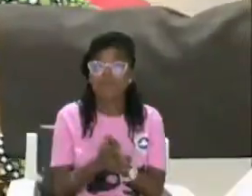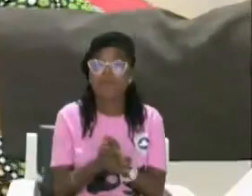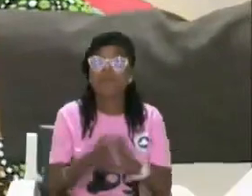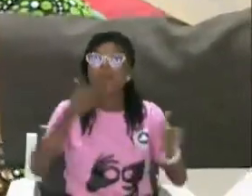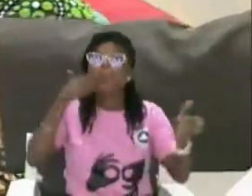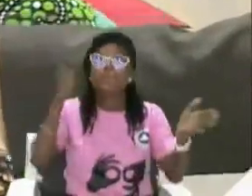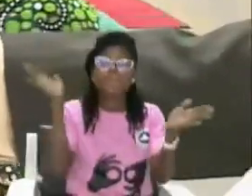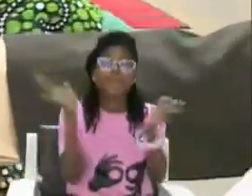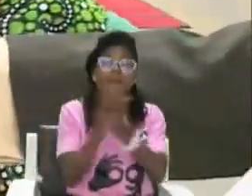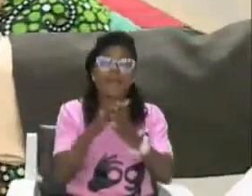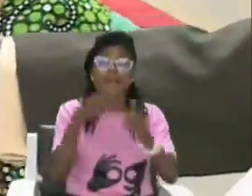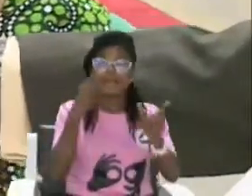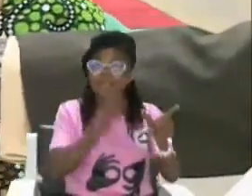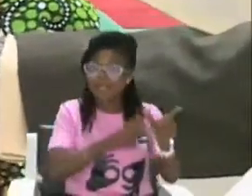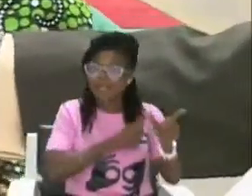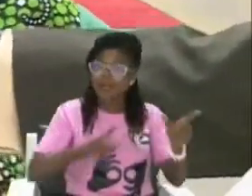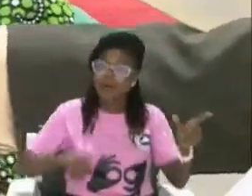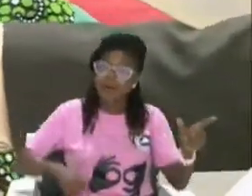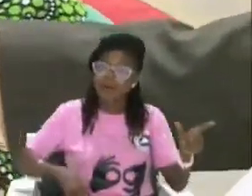Praise the Lord.